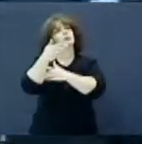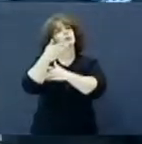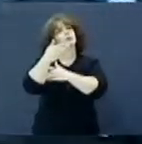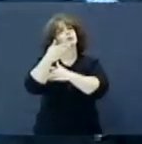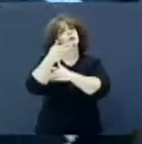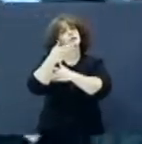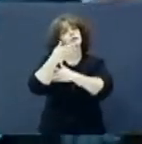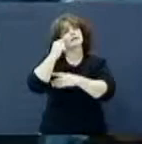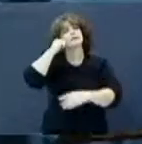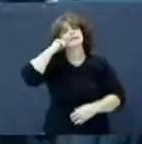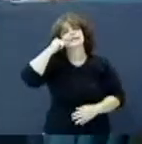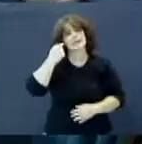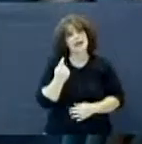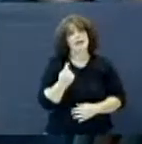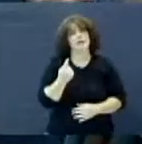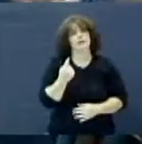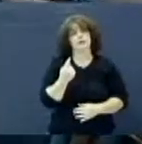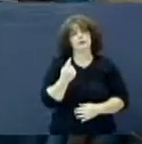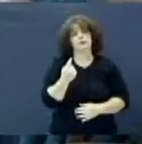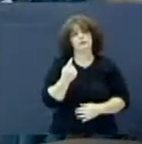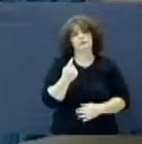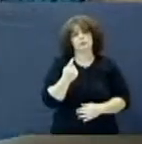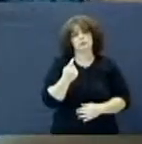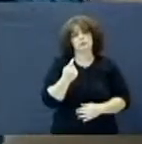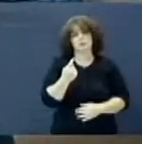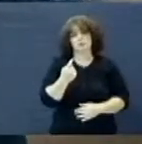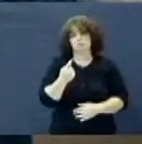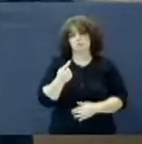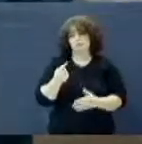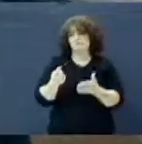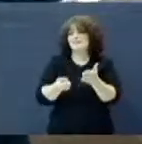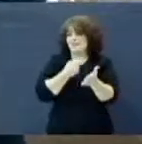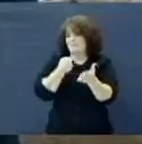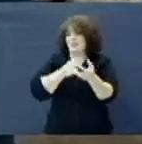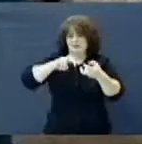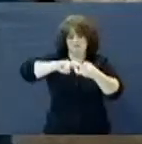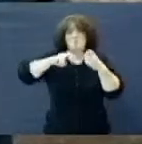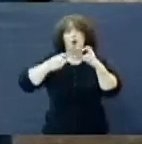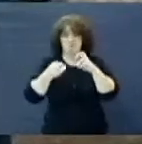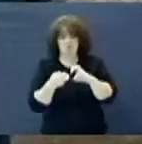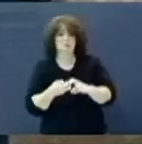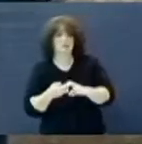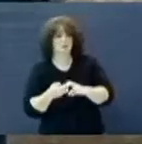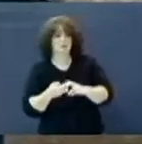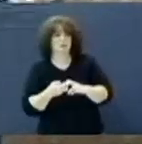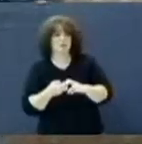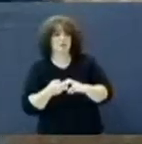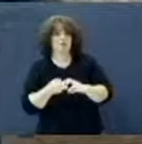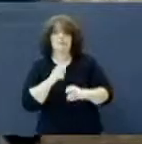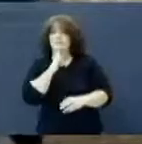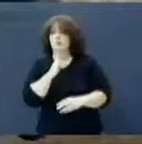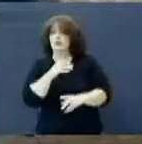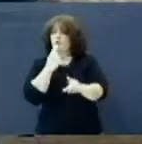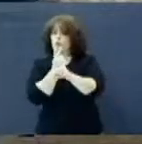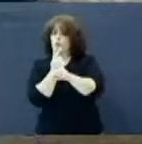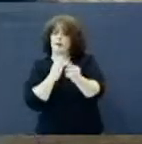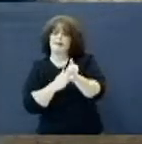He made the statement that he struggles sometimes being the kind of leader he should